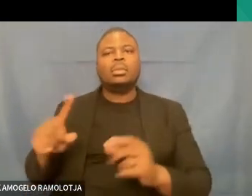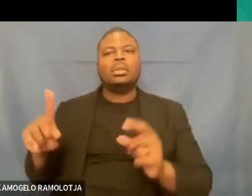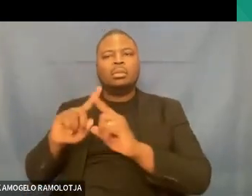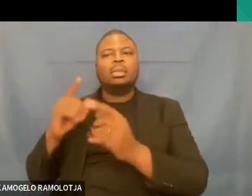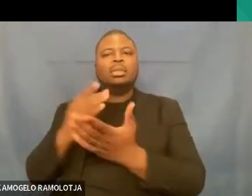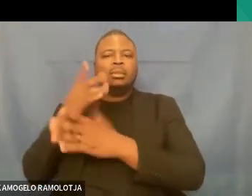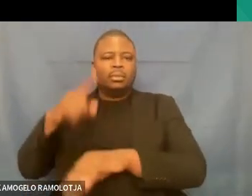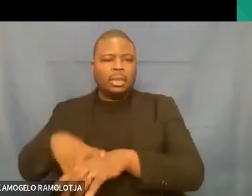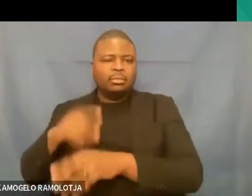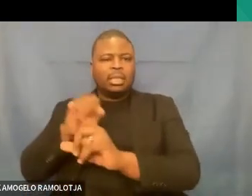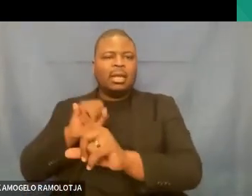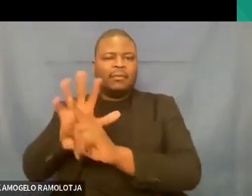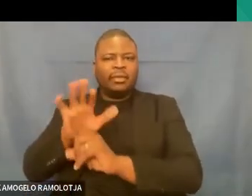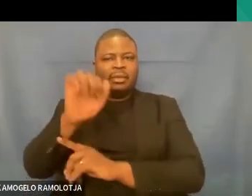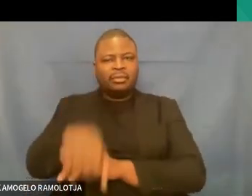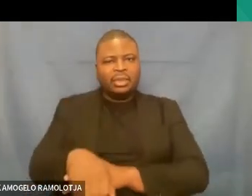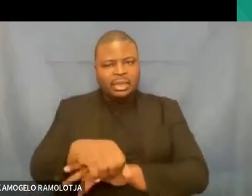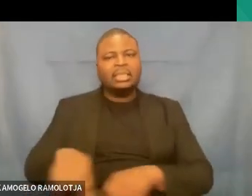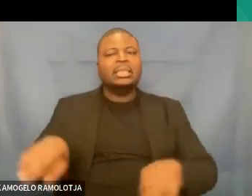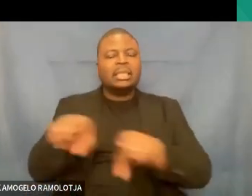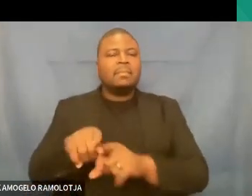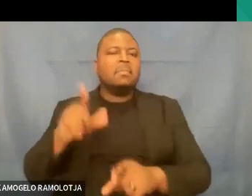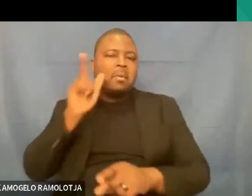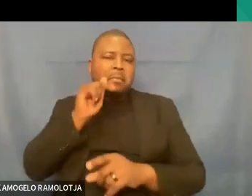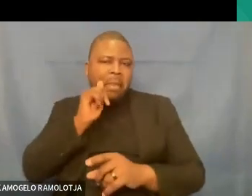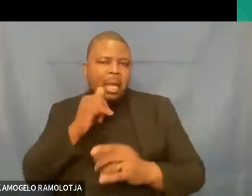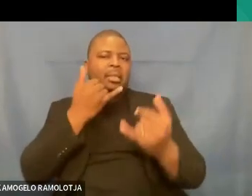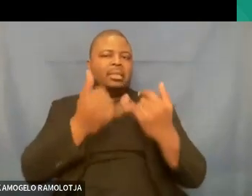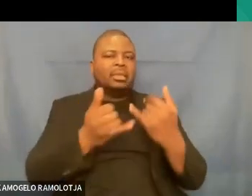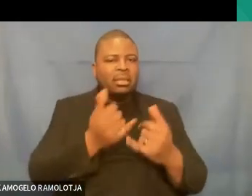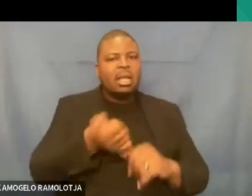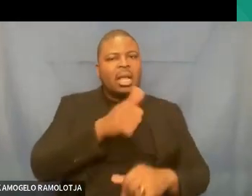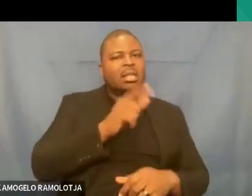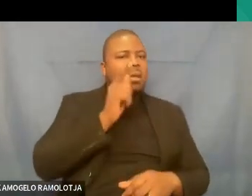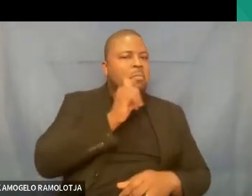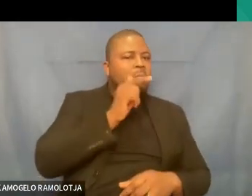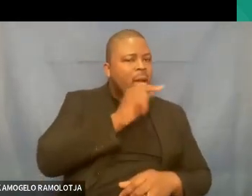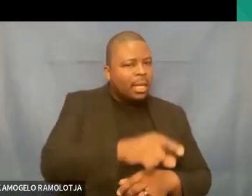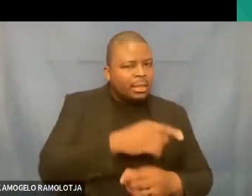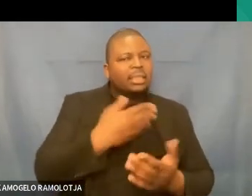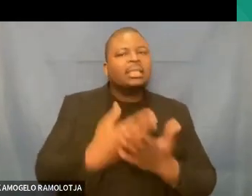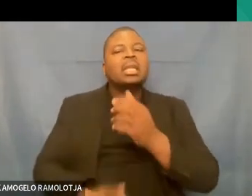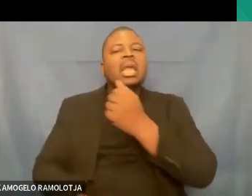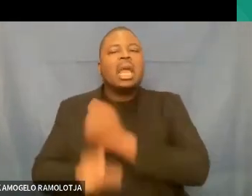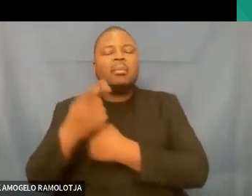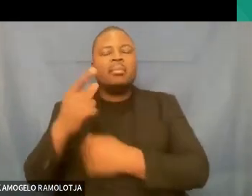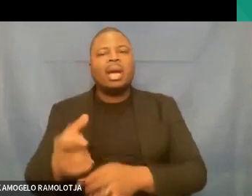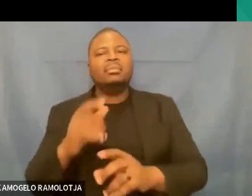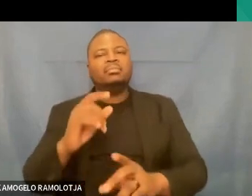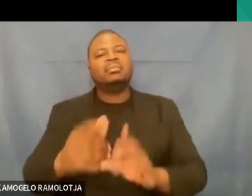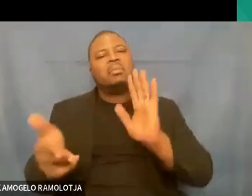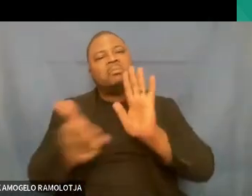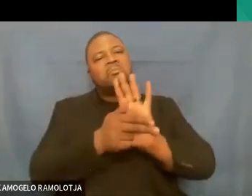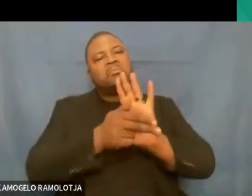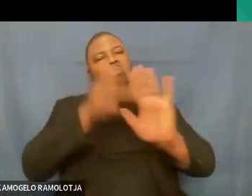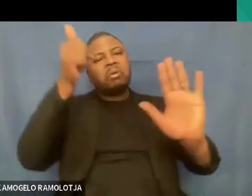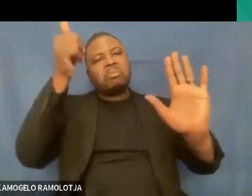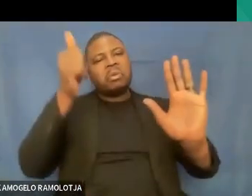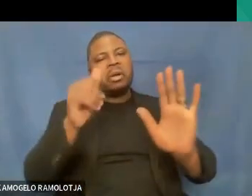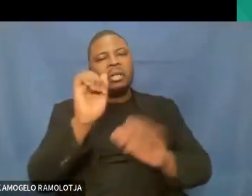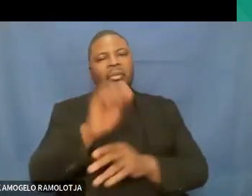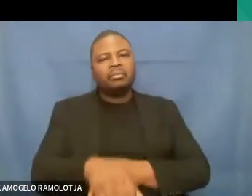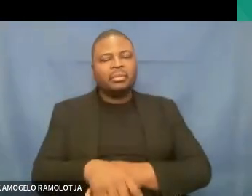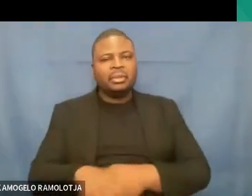and young men who have sex with men are subject to criminalization, stigma, as well as violence. Young women are involved